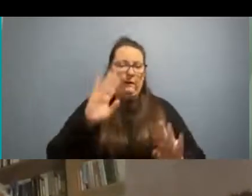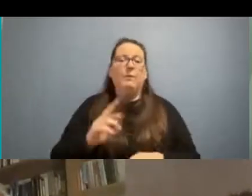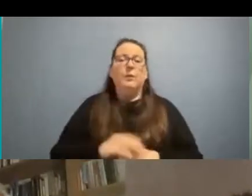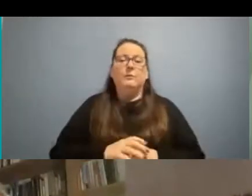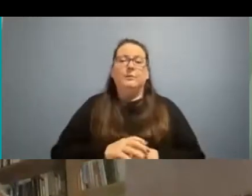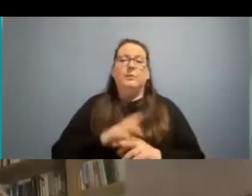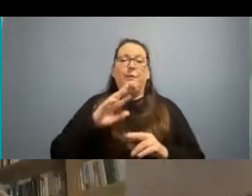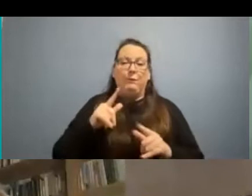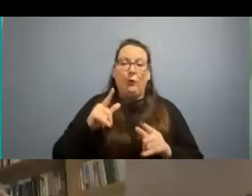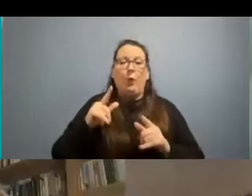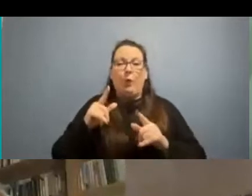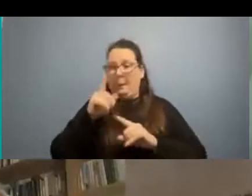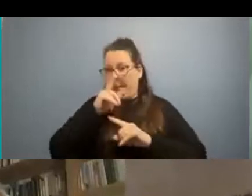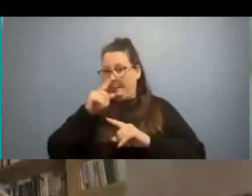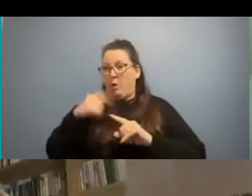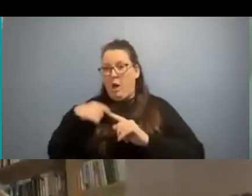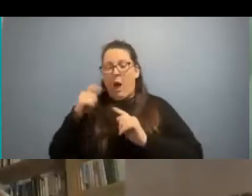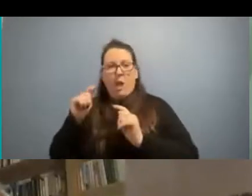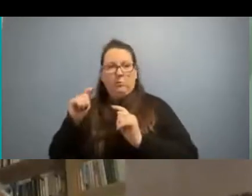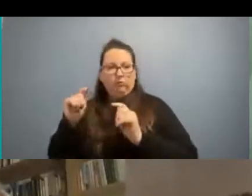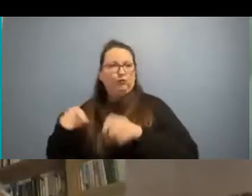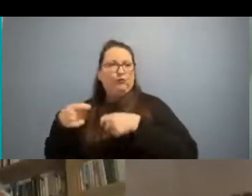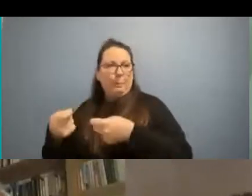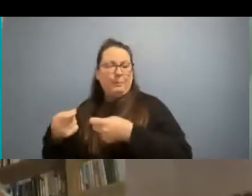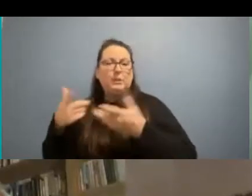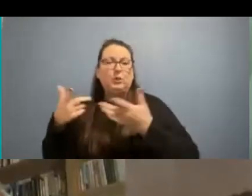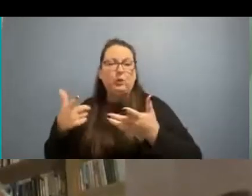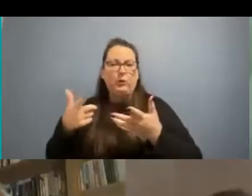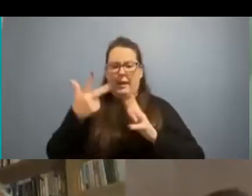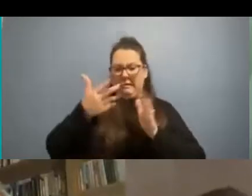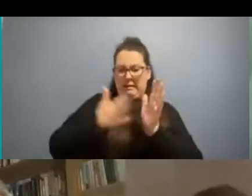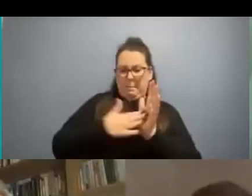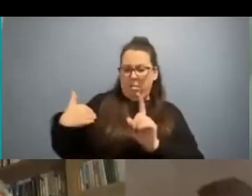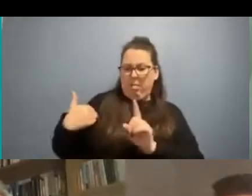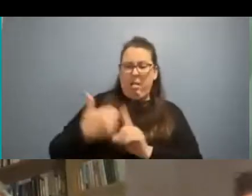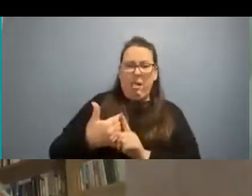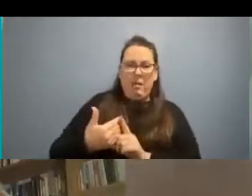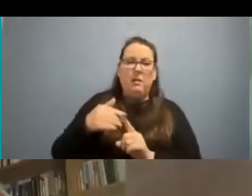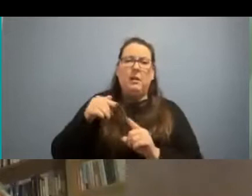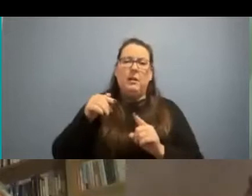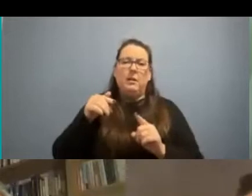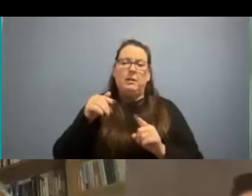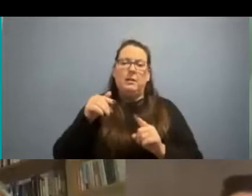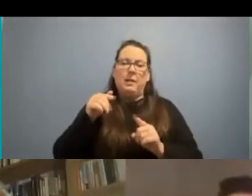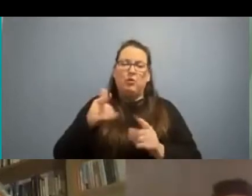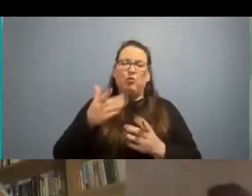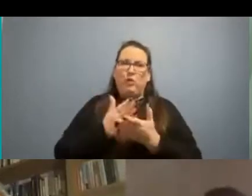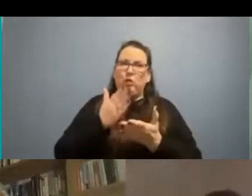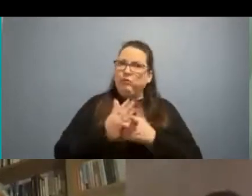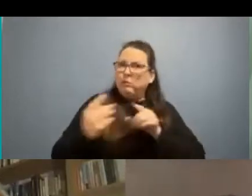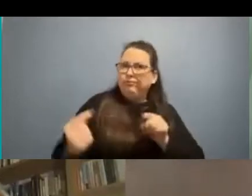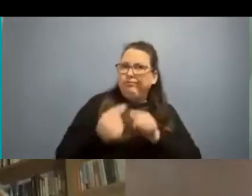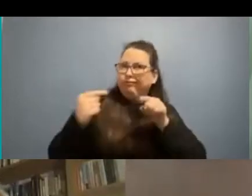to represent, particularly over the last 18 months or so, where it's been an incredibly challenging